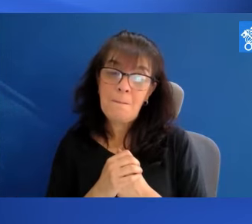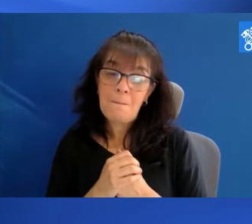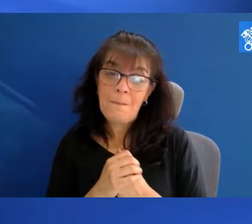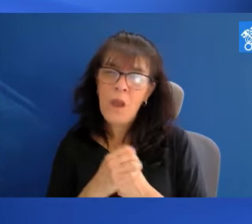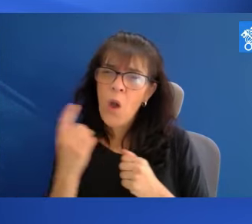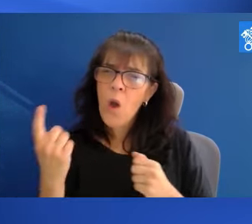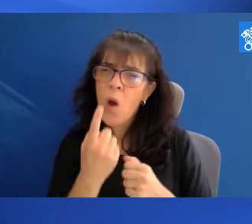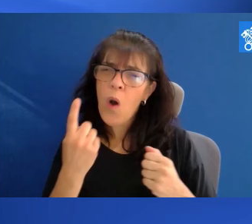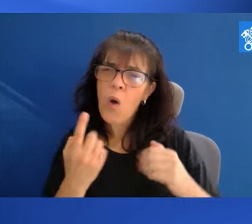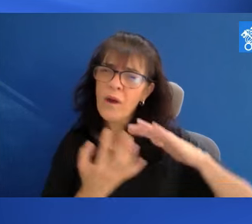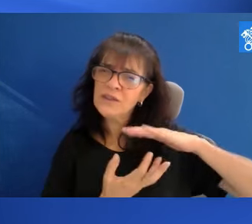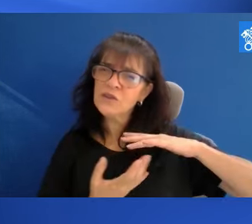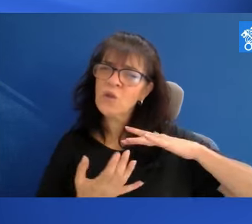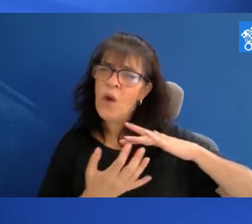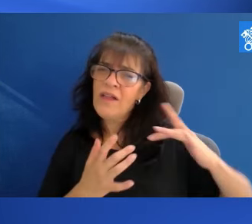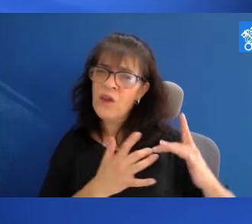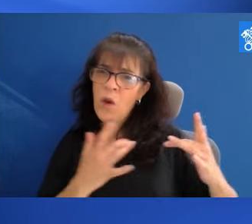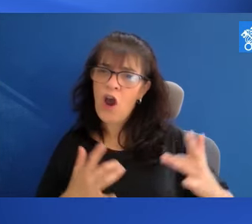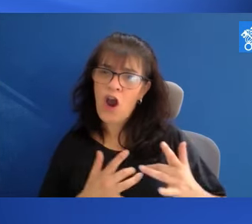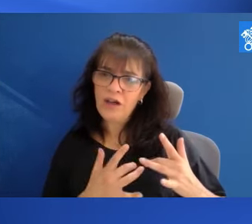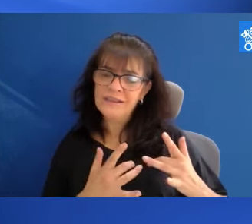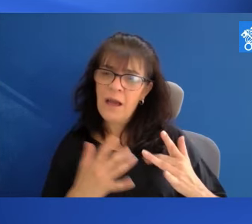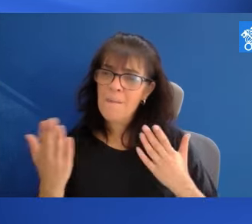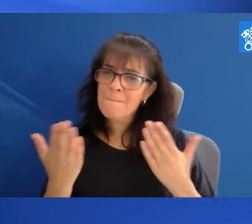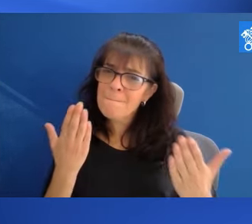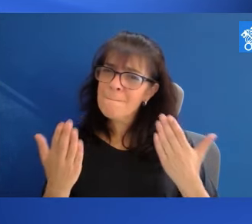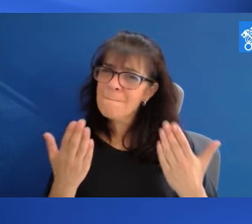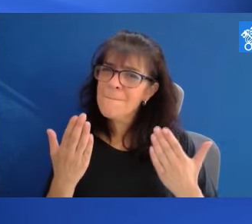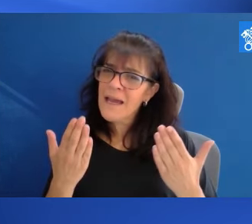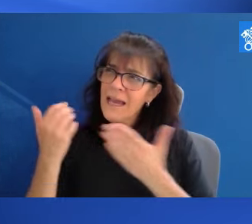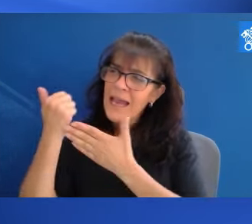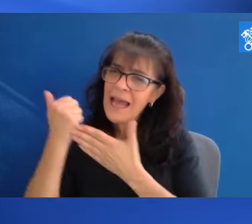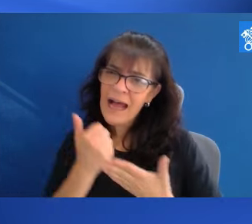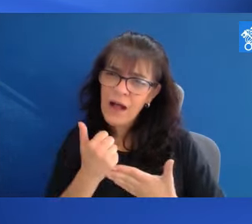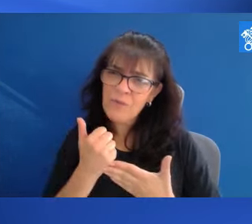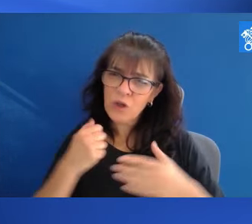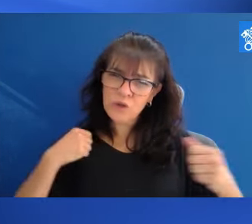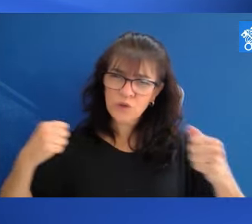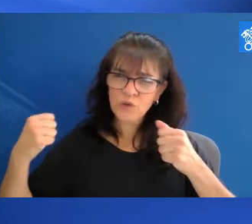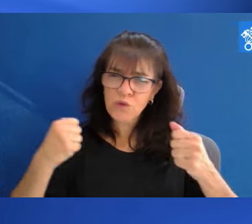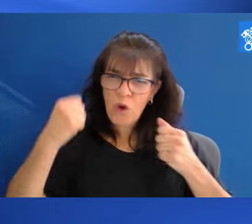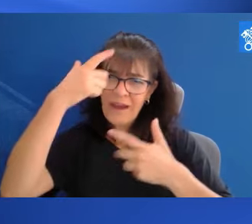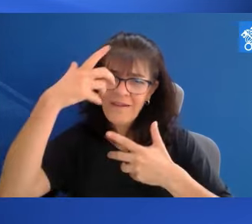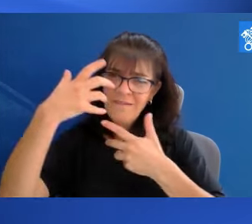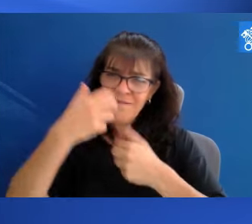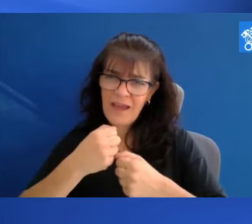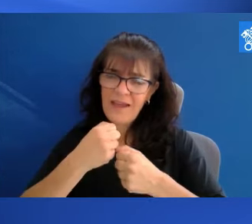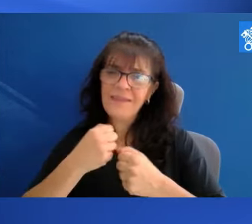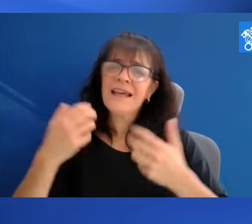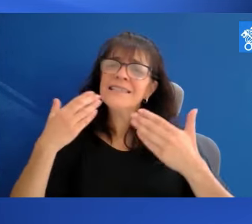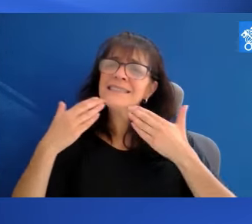always dwell in your hearts, and may and help you to be strong in faith, generous in